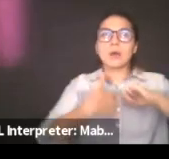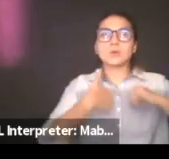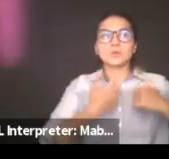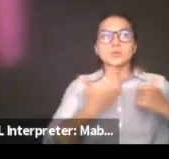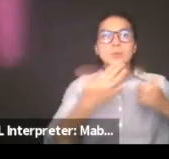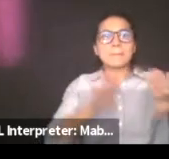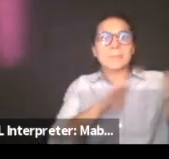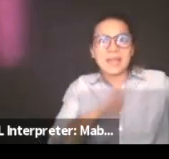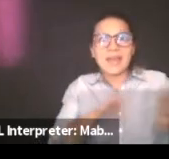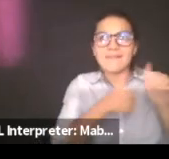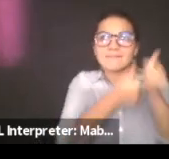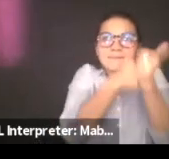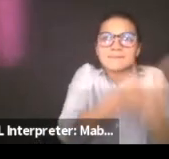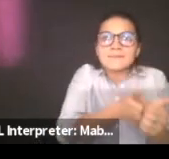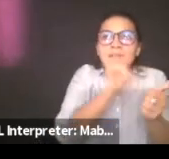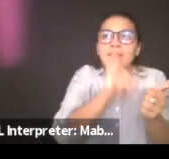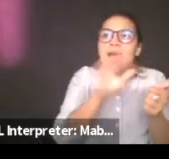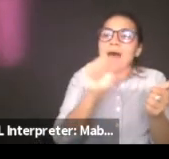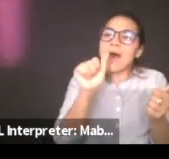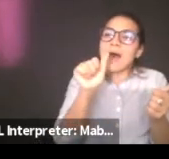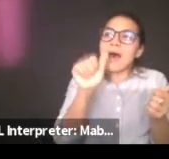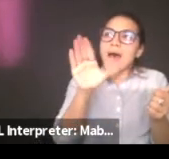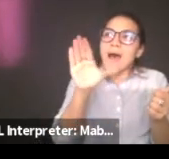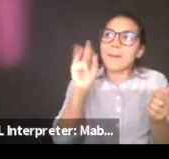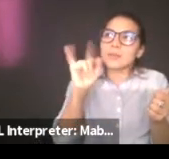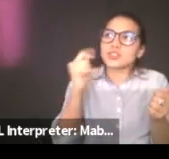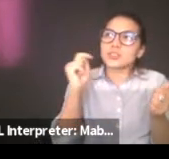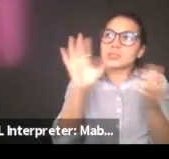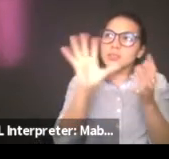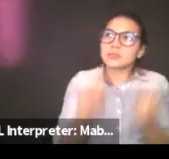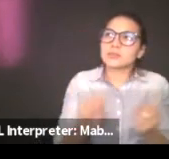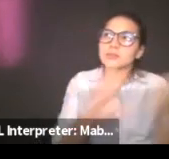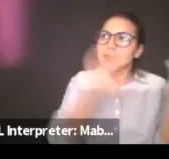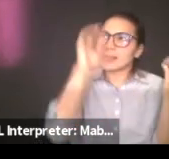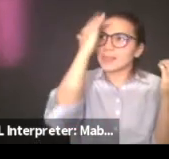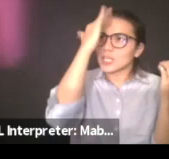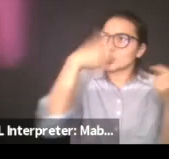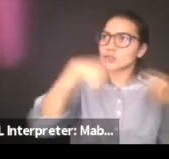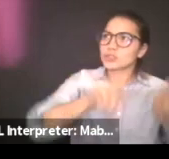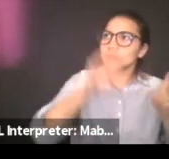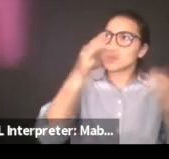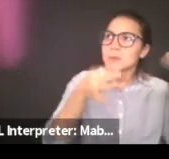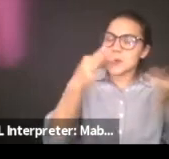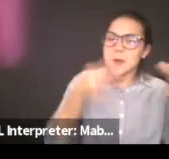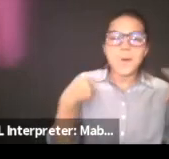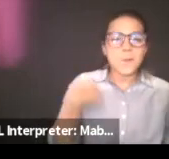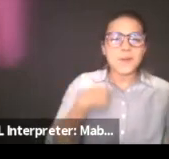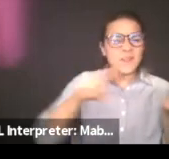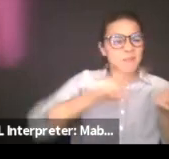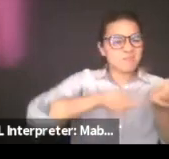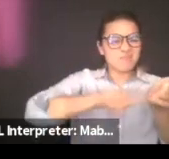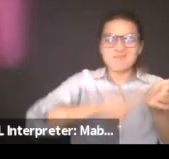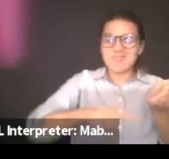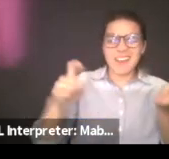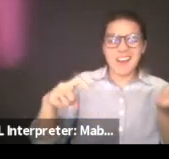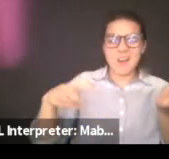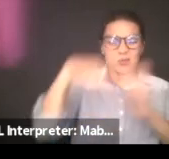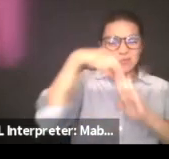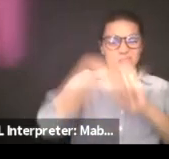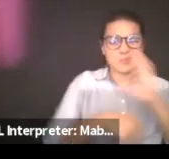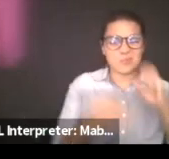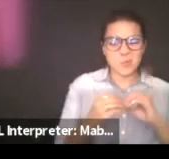right? But I think that there's much that can be done. I myself am someone who believes